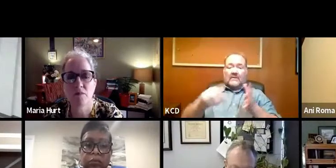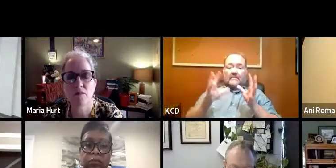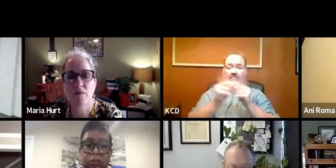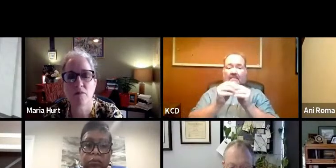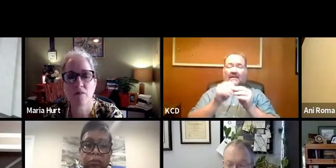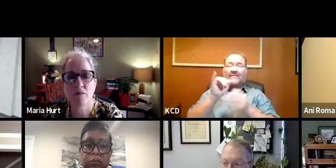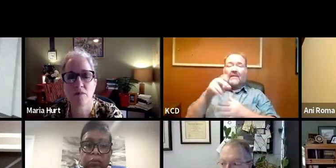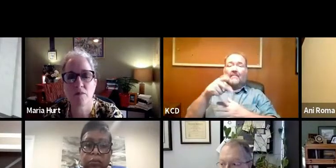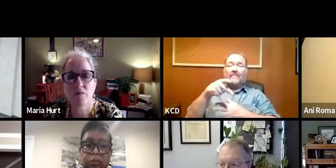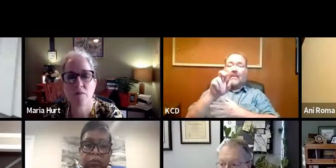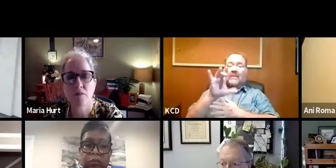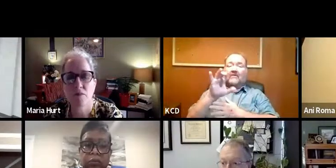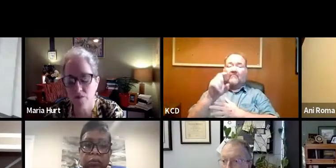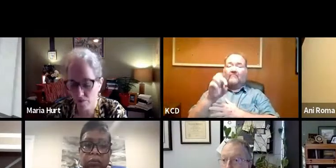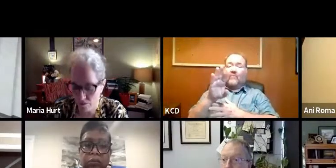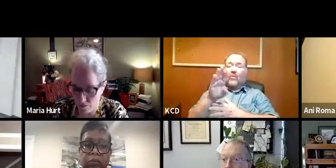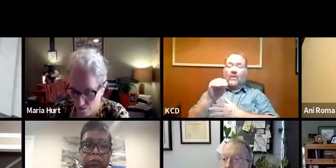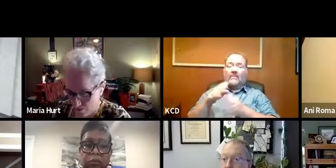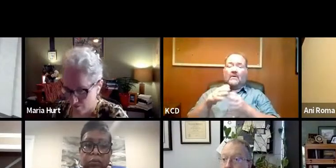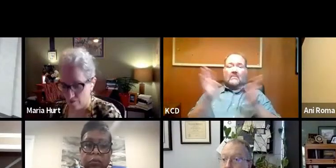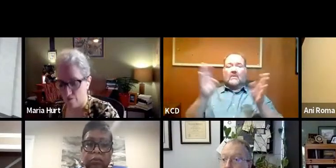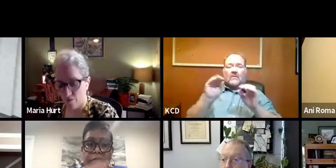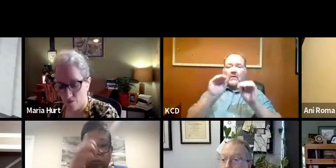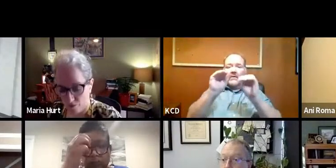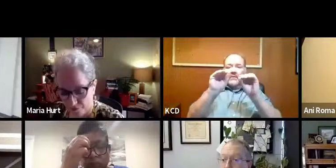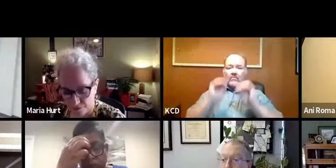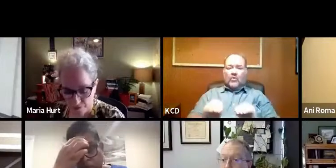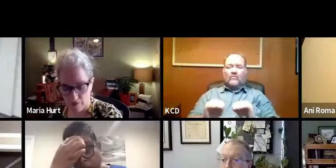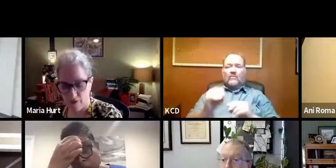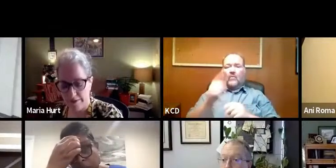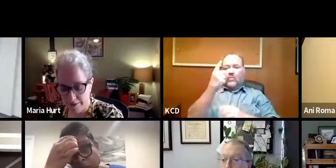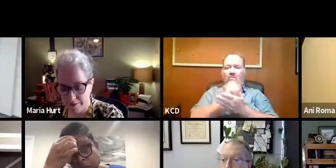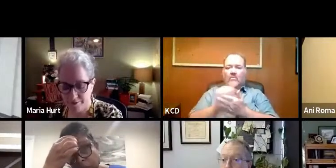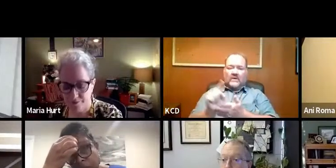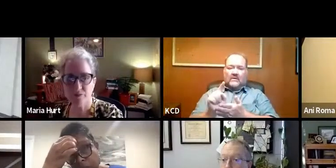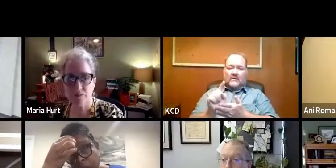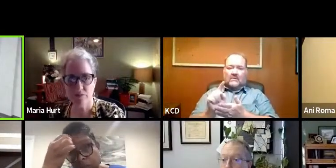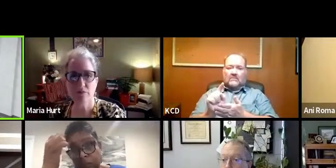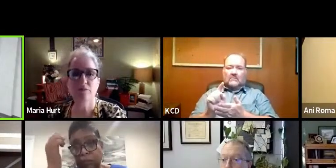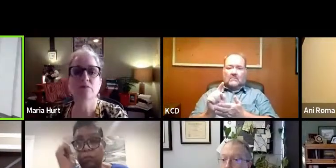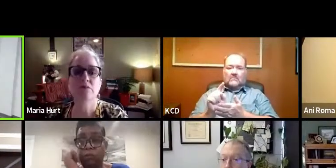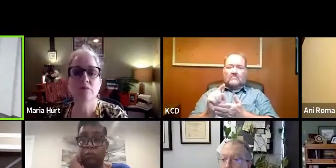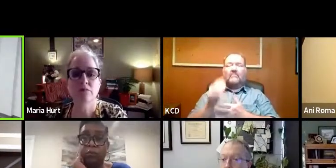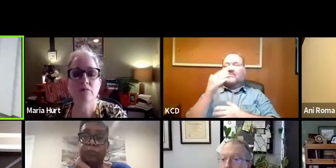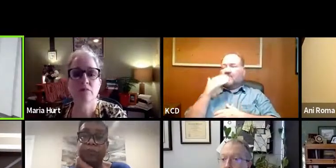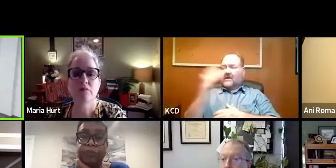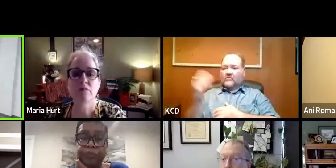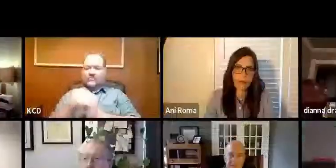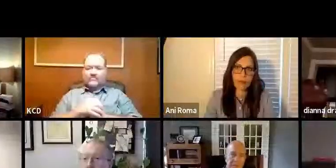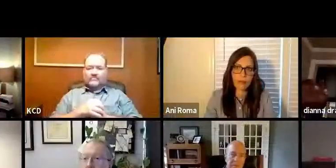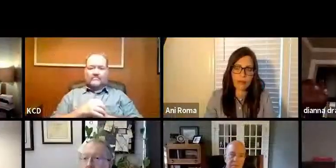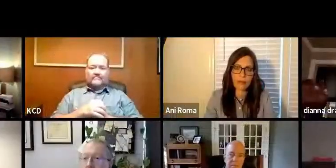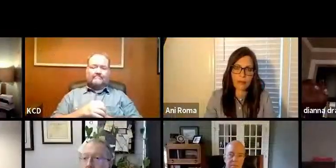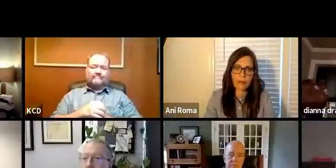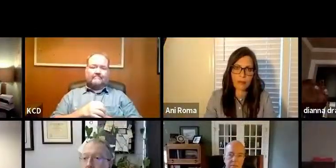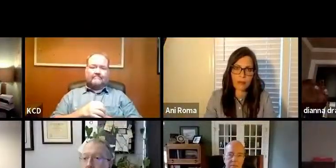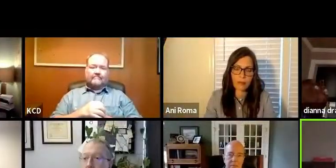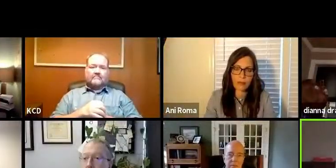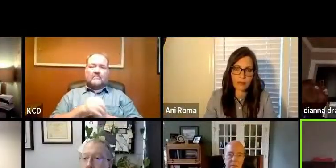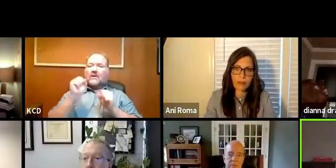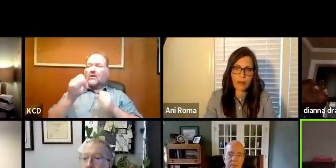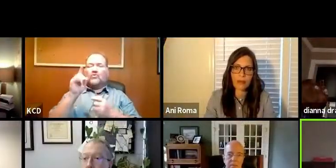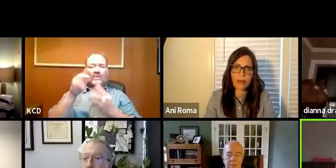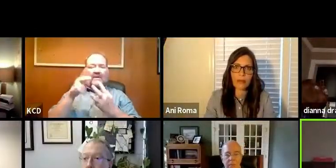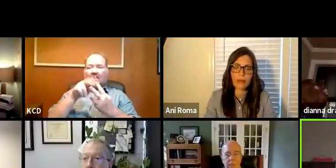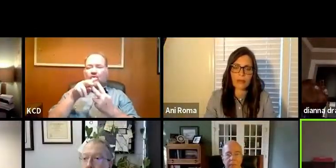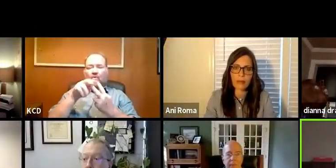be that public forum, would be moved back 1 week. Okay. Thank you. You could do it either